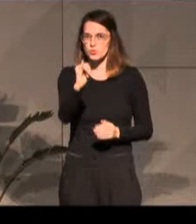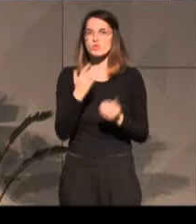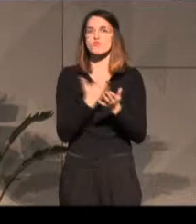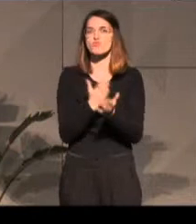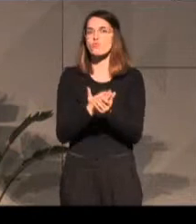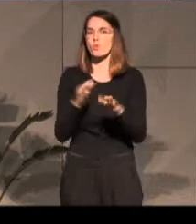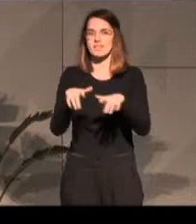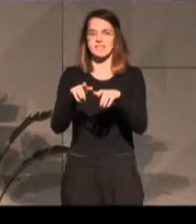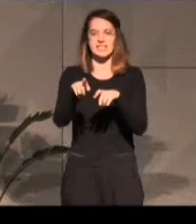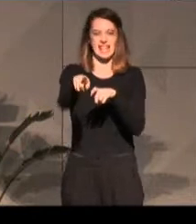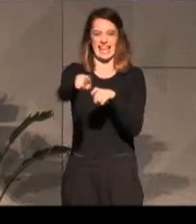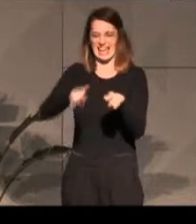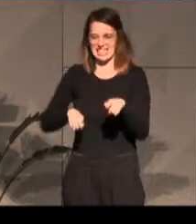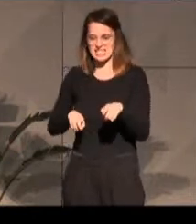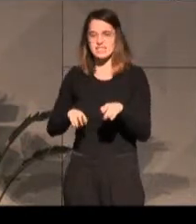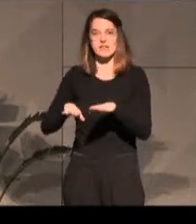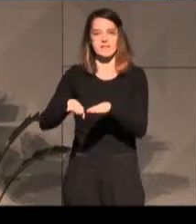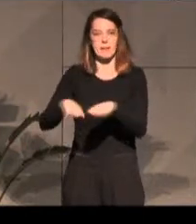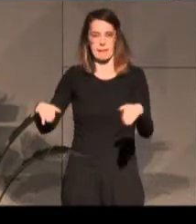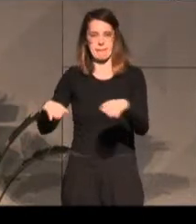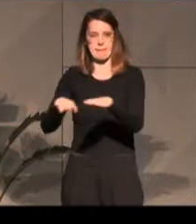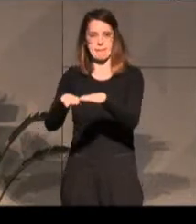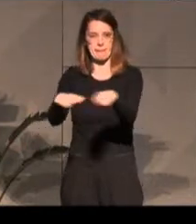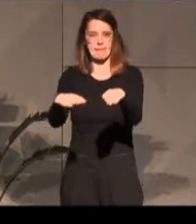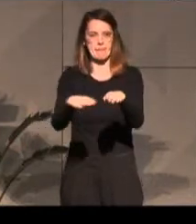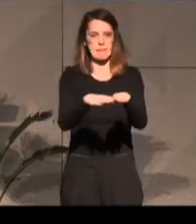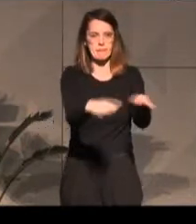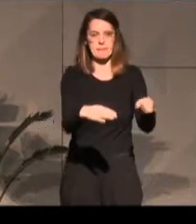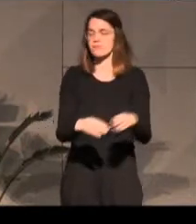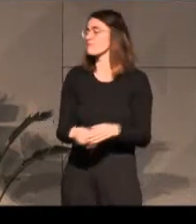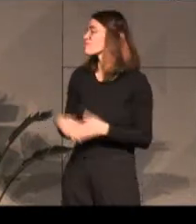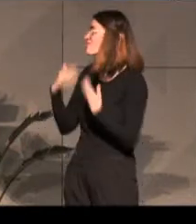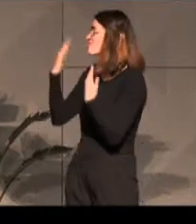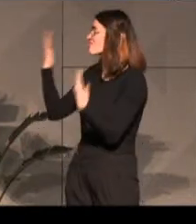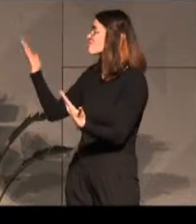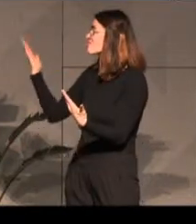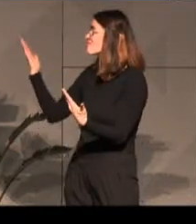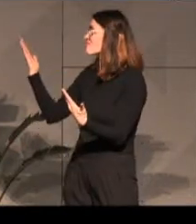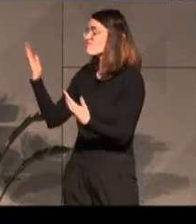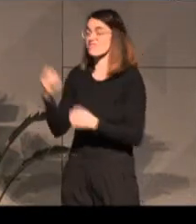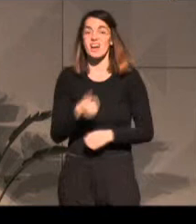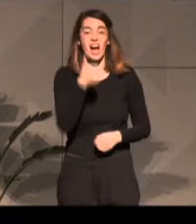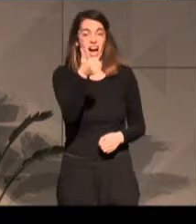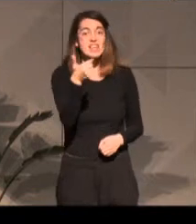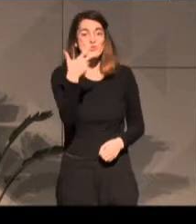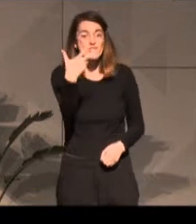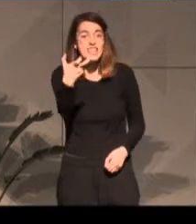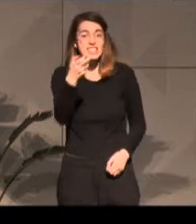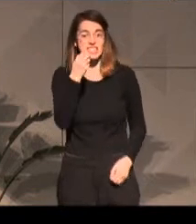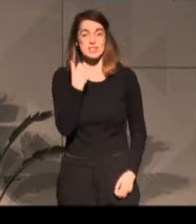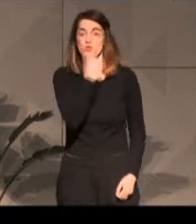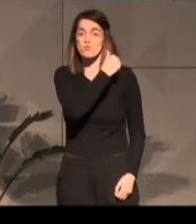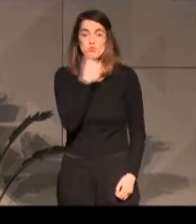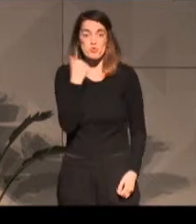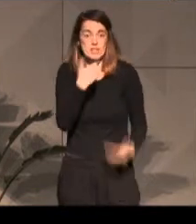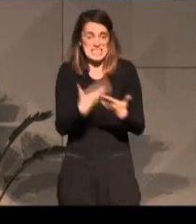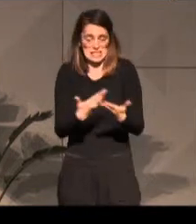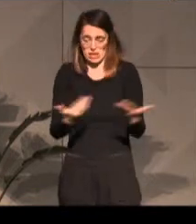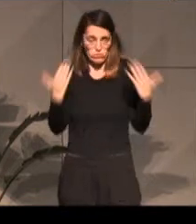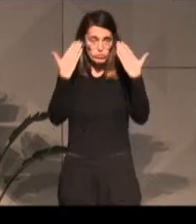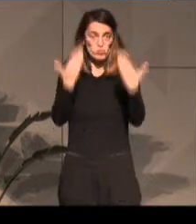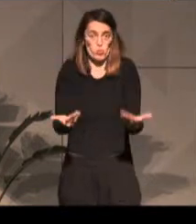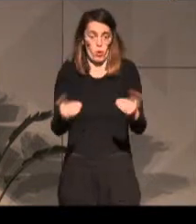the ice floe, these cracks emerged. And this is the 31st of July. And this is how it looked like on the